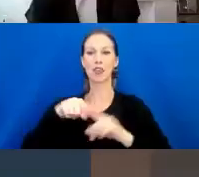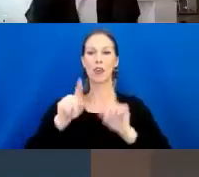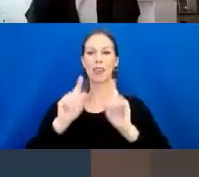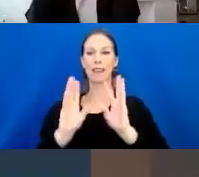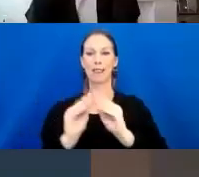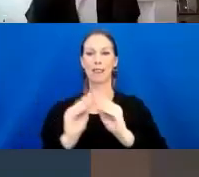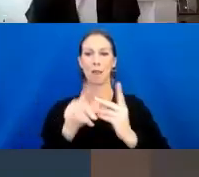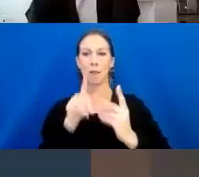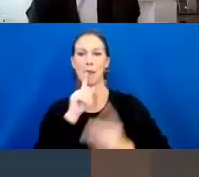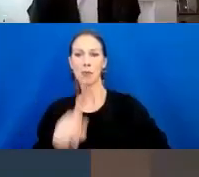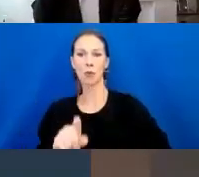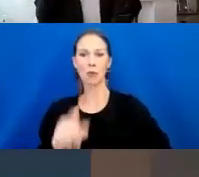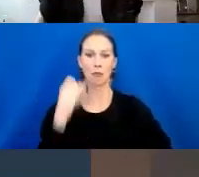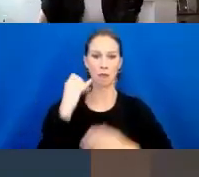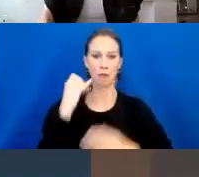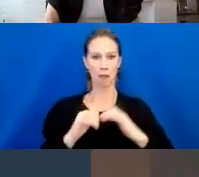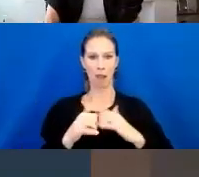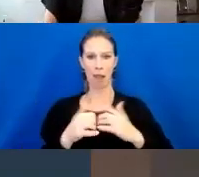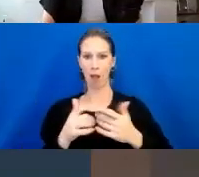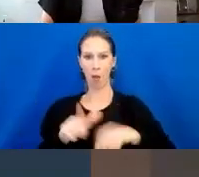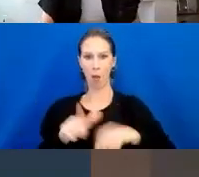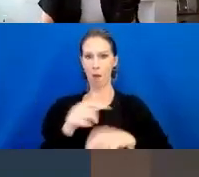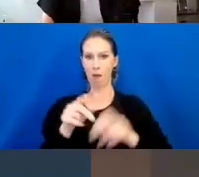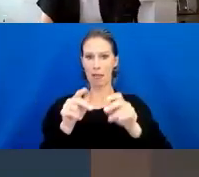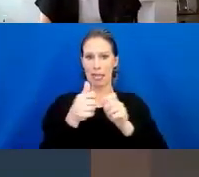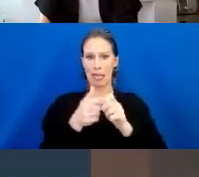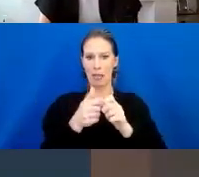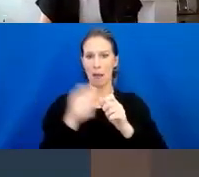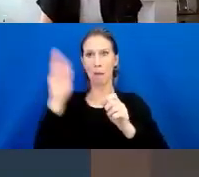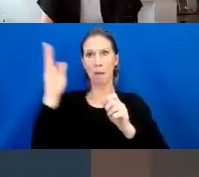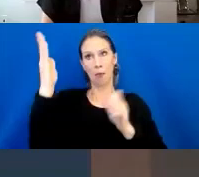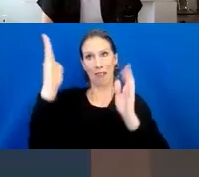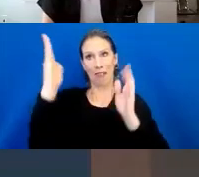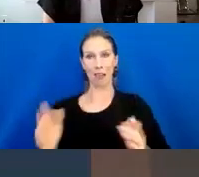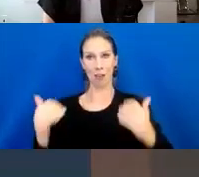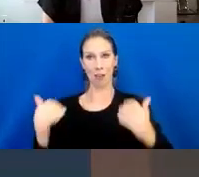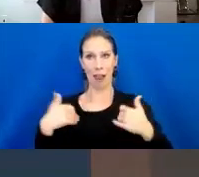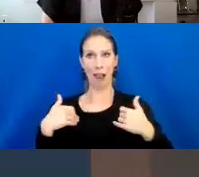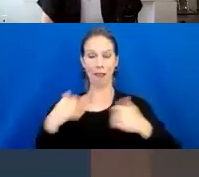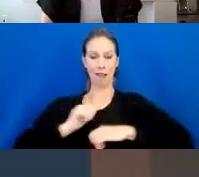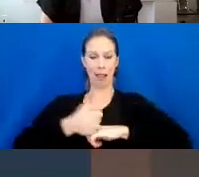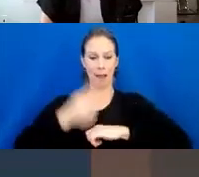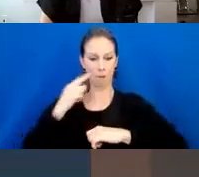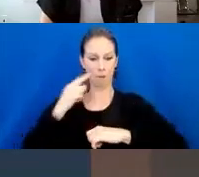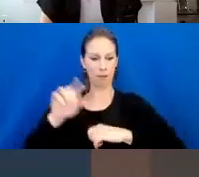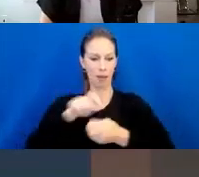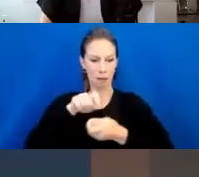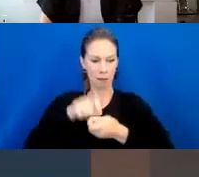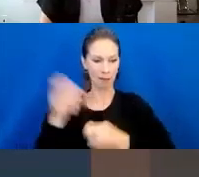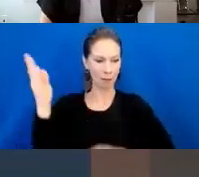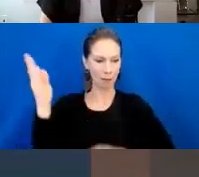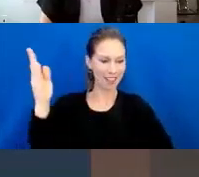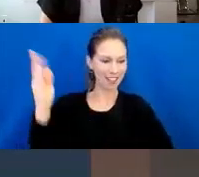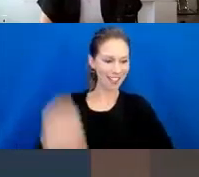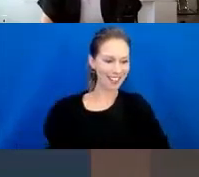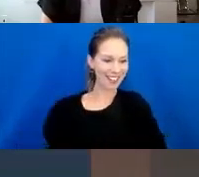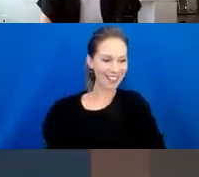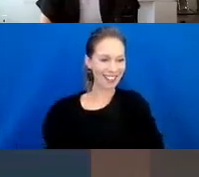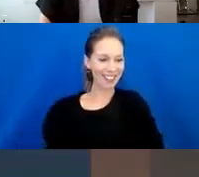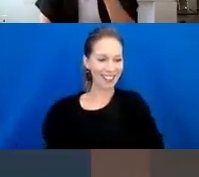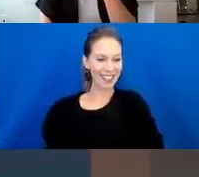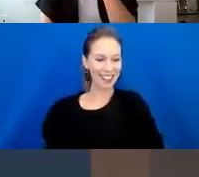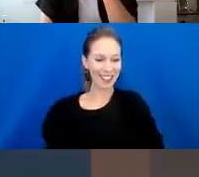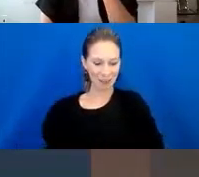there is a breakdown of how long they have for each particular session for their presentation. Yes, we